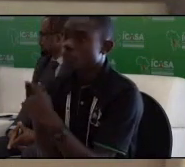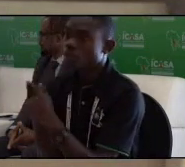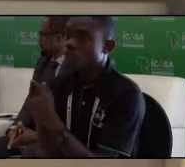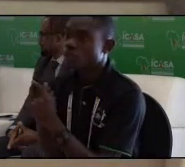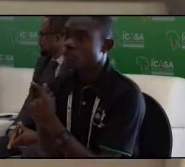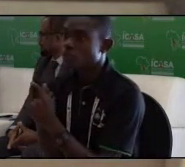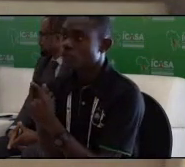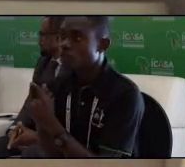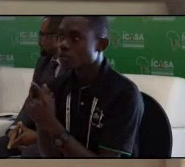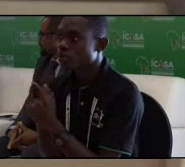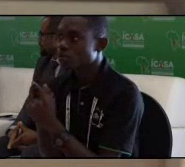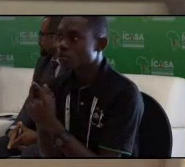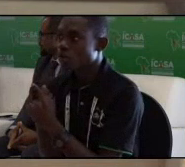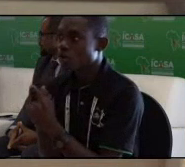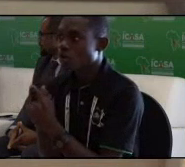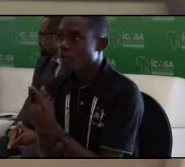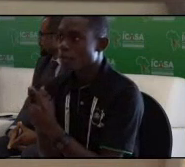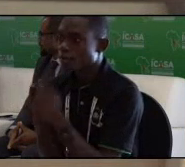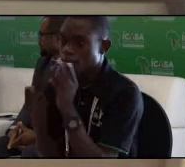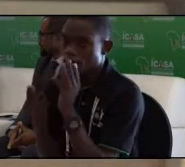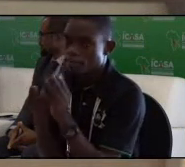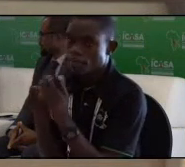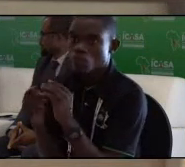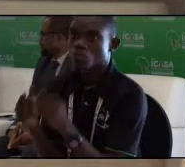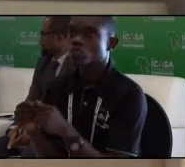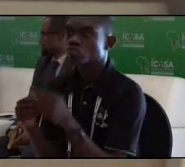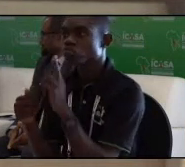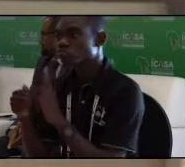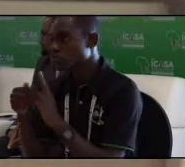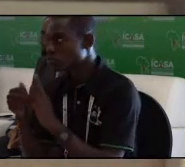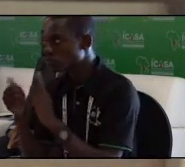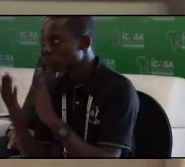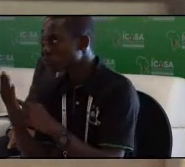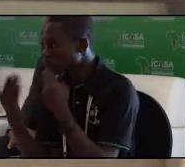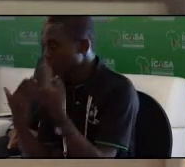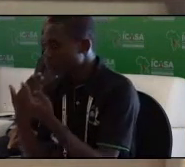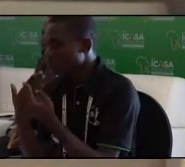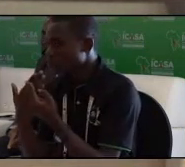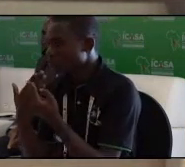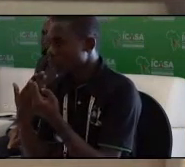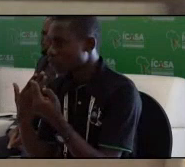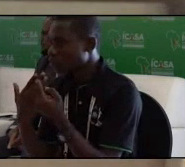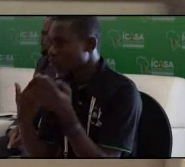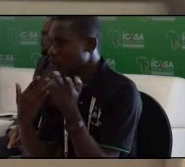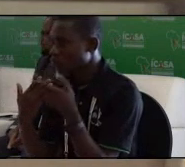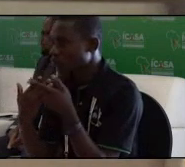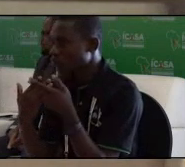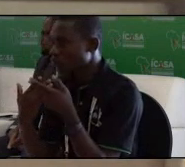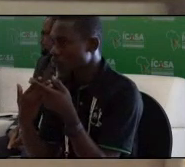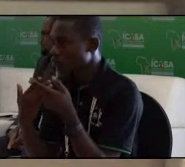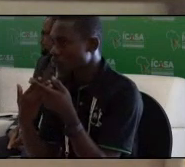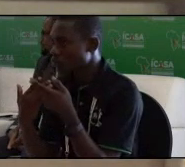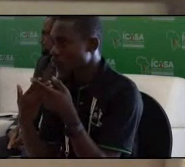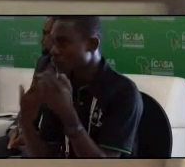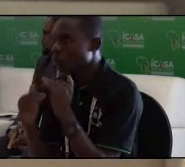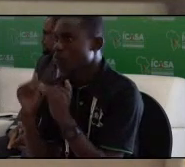illustrations clear? Can the product really be used? Can it produce the same result like it did in the lab, which